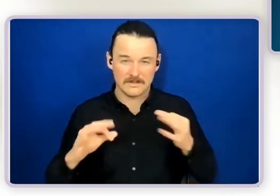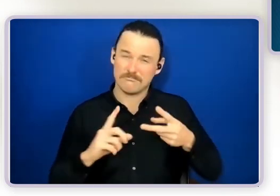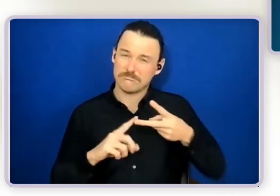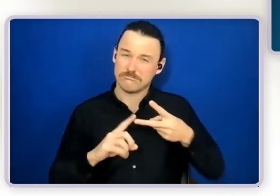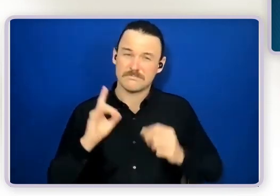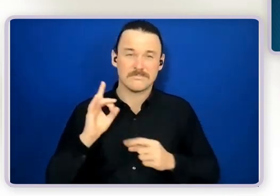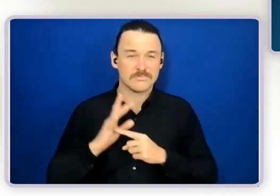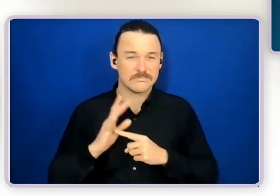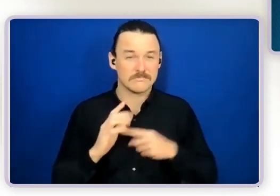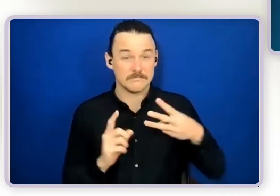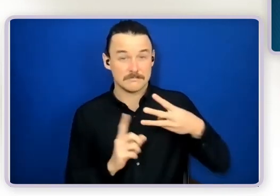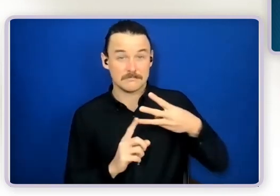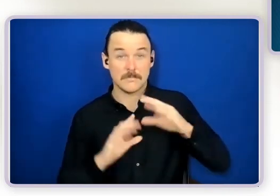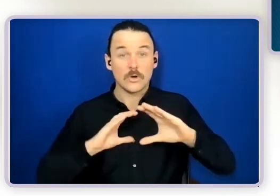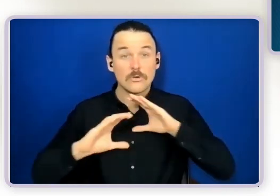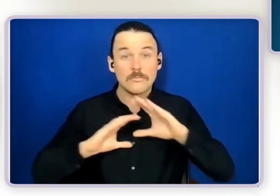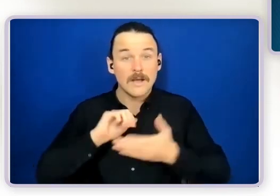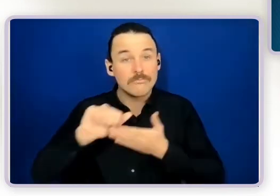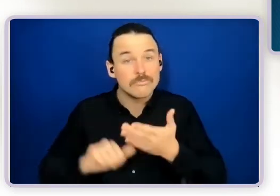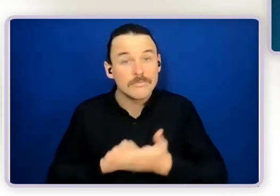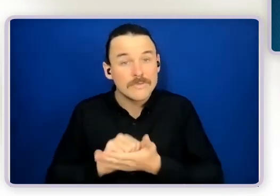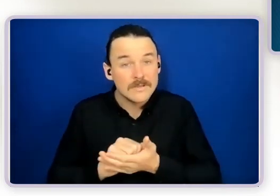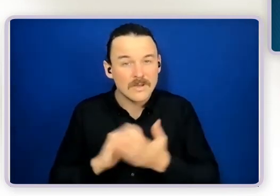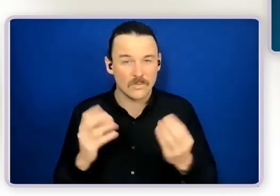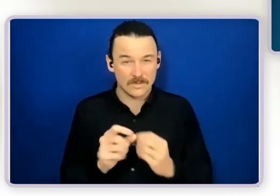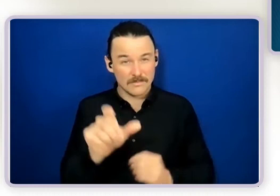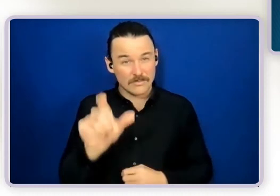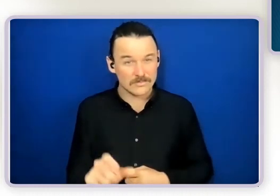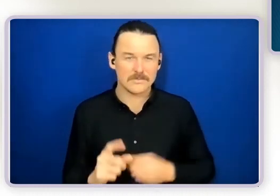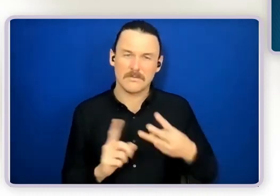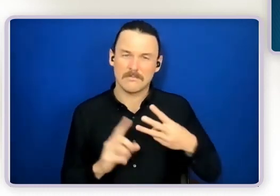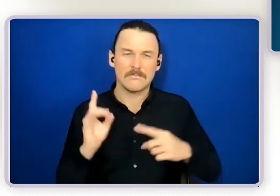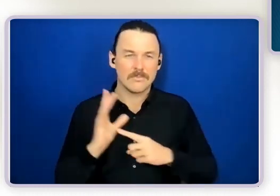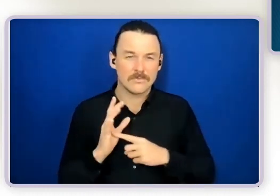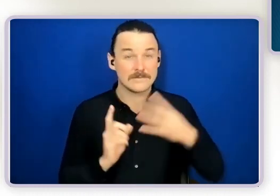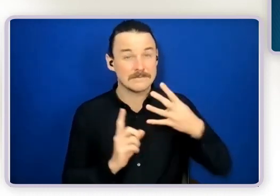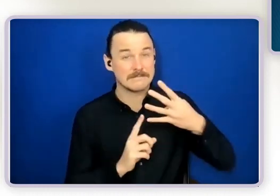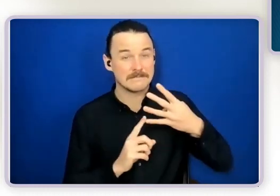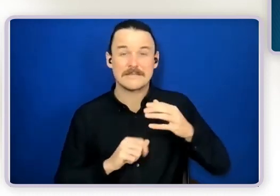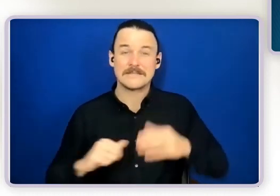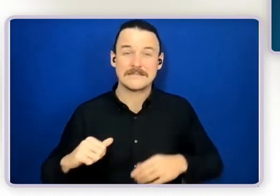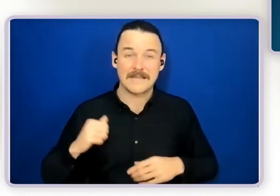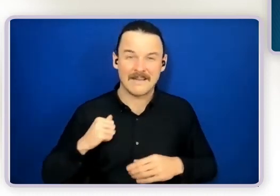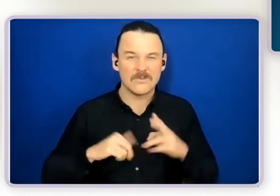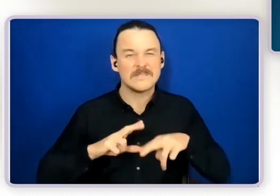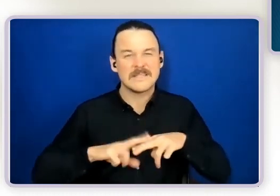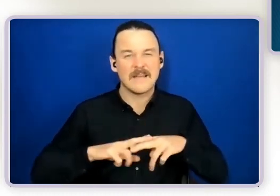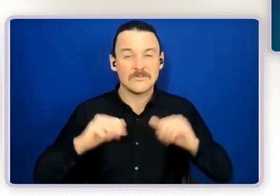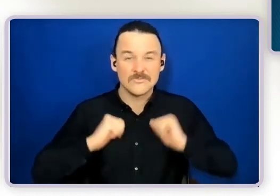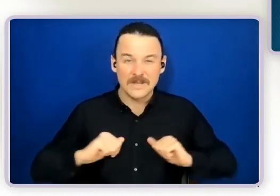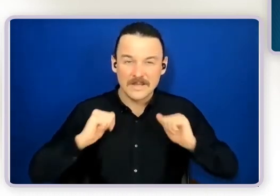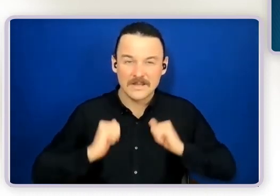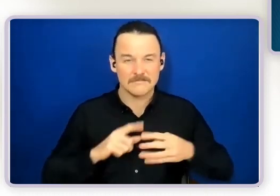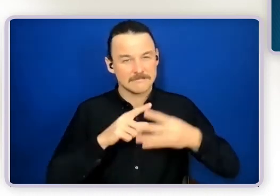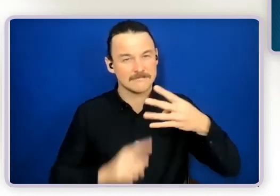person, and staff training. So I'll just go into each of those. So a functional